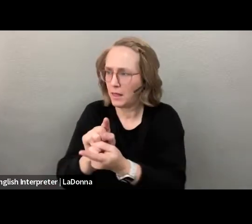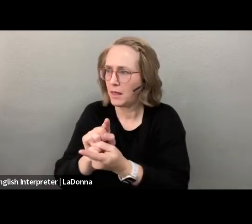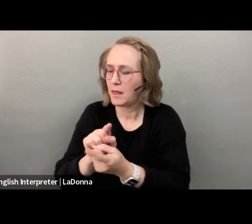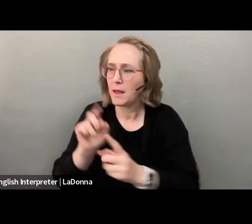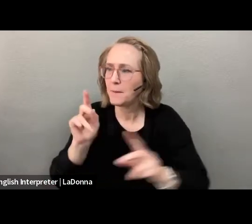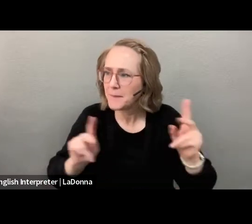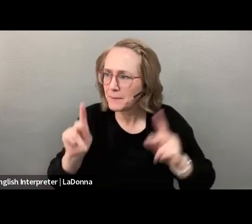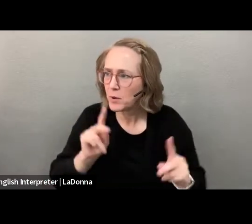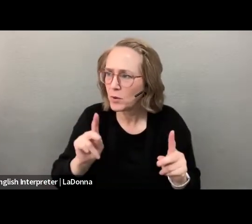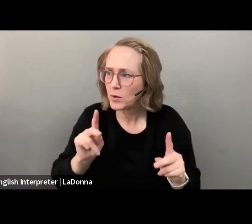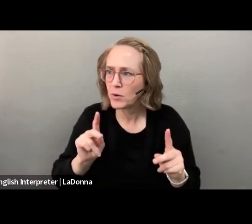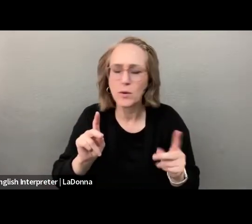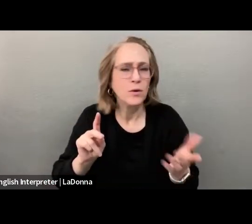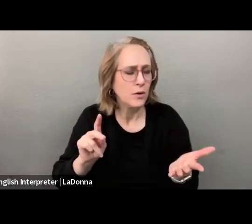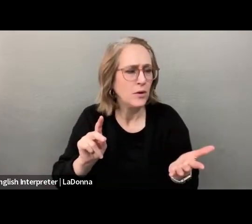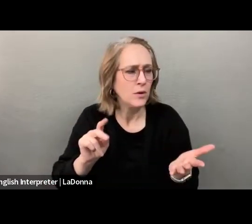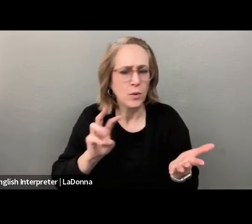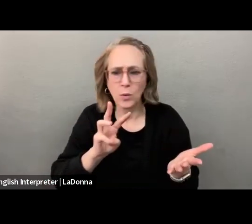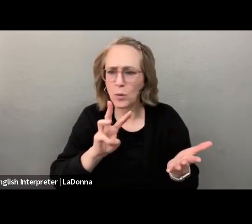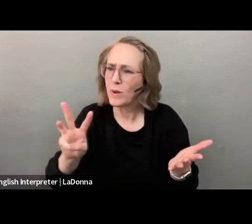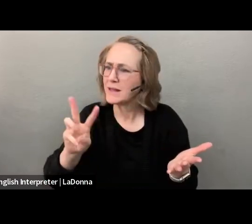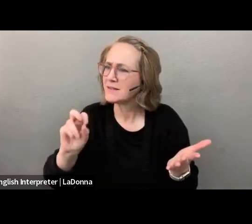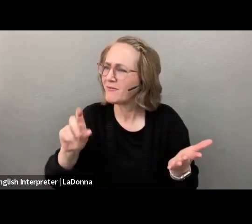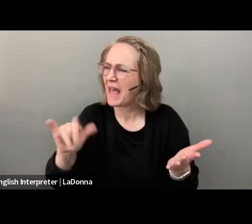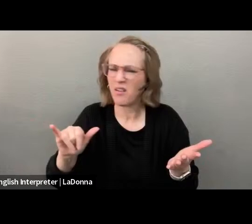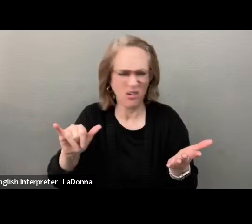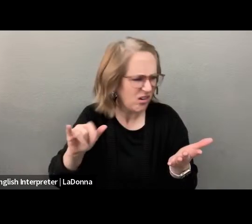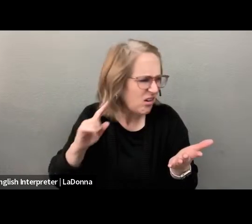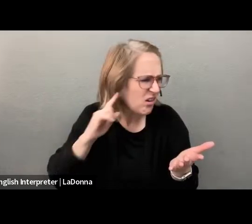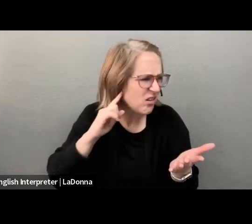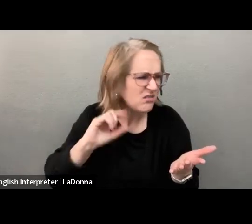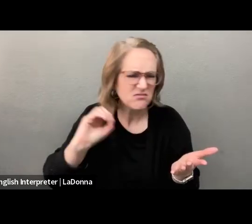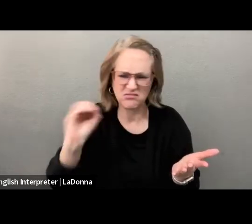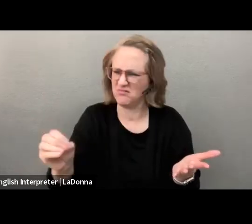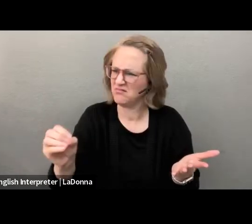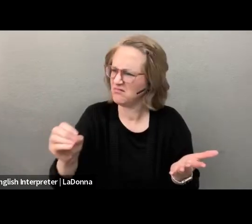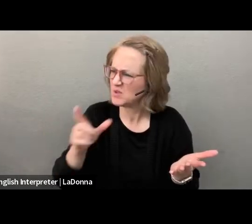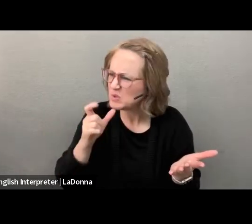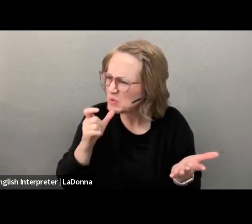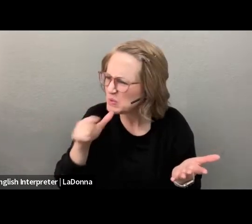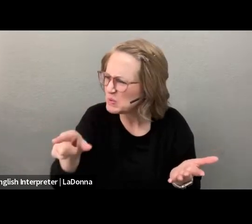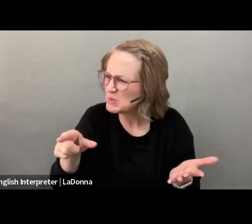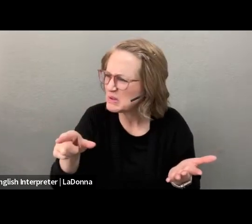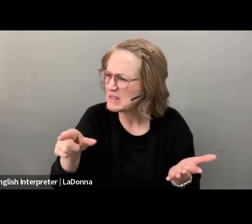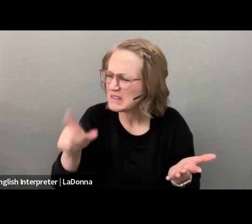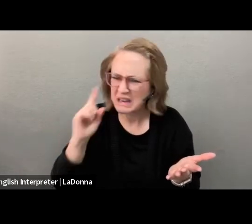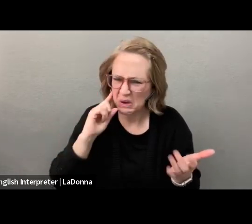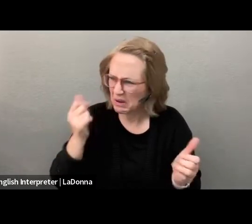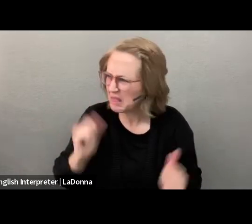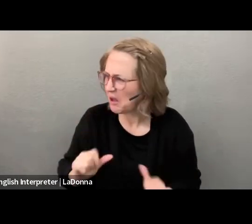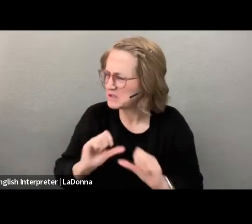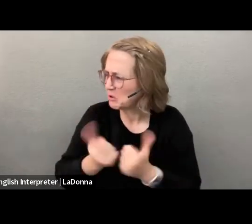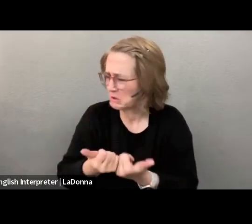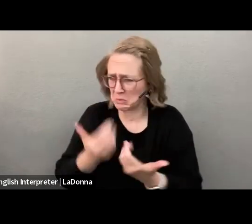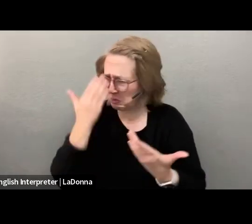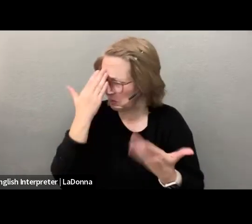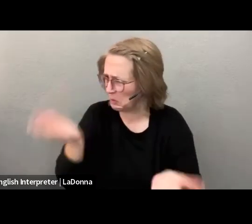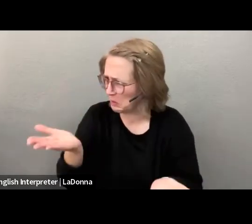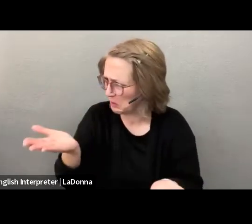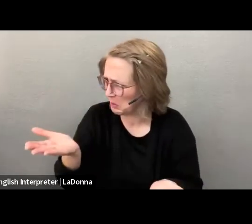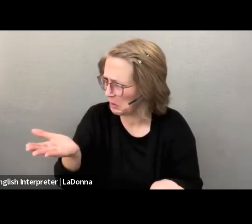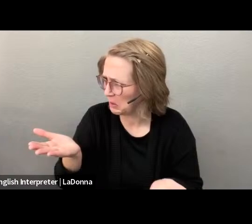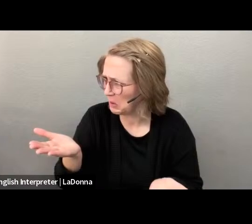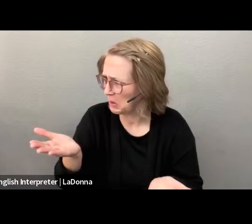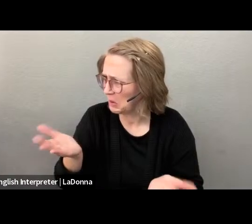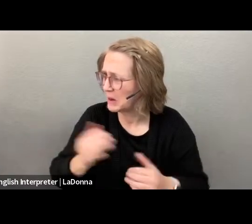say they have not heard about our Hearing Loss Association, and they're